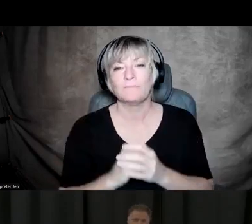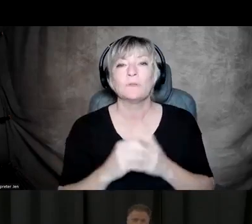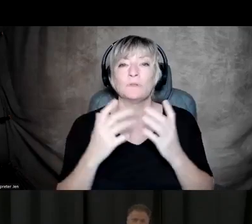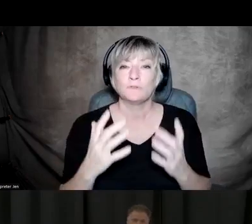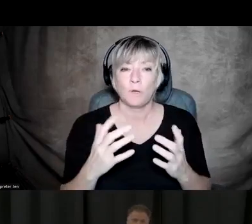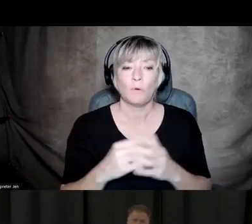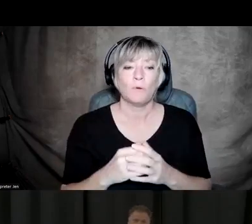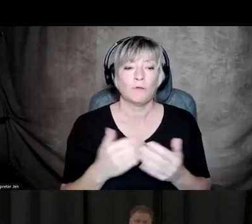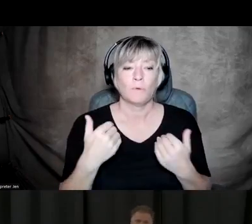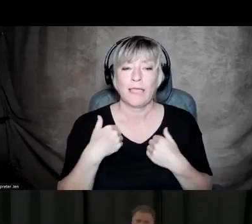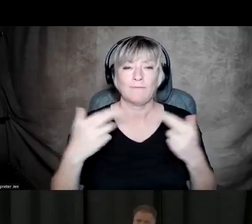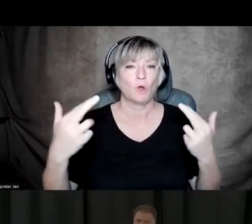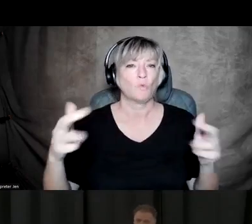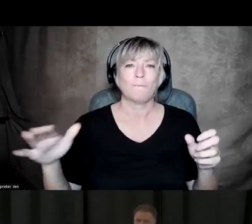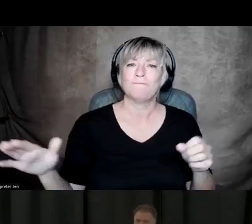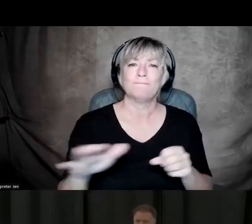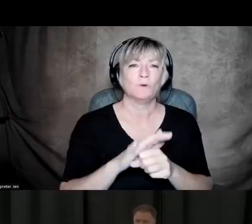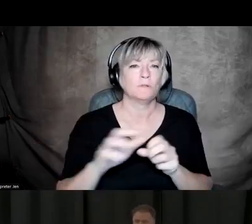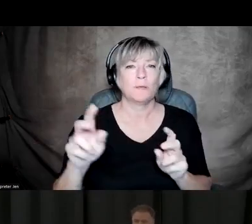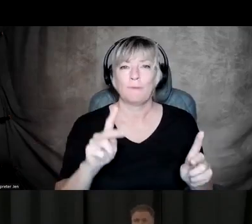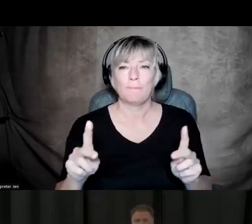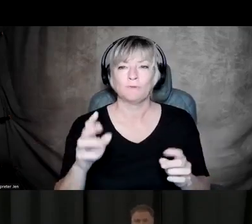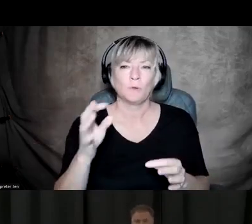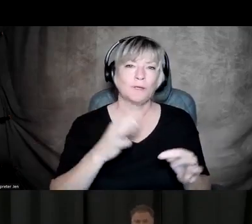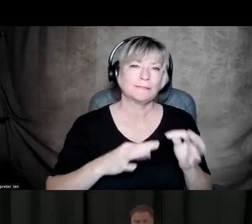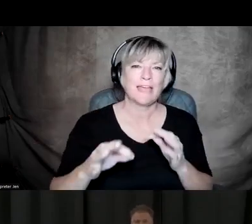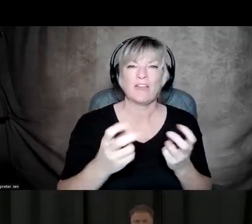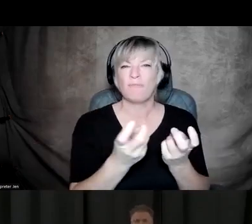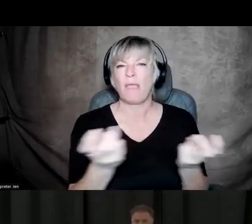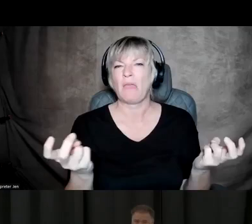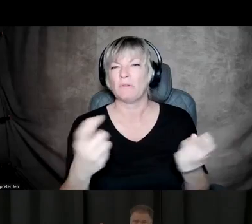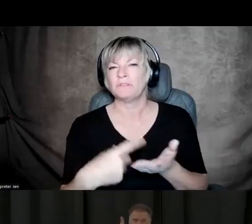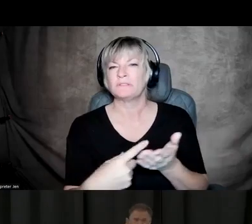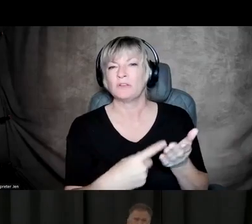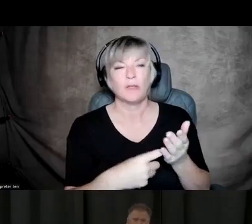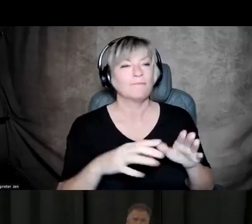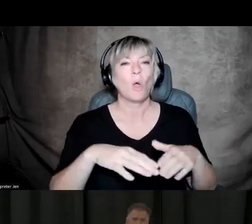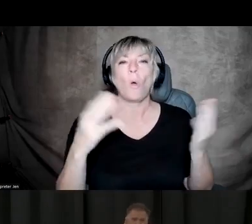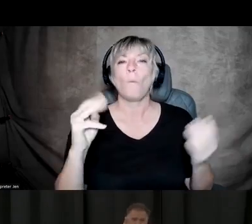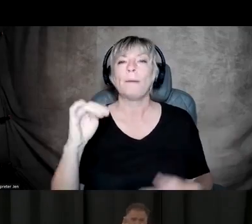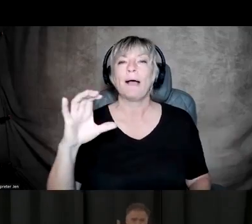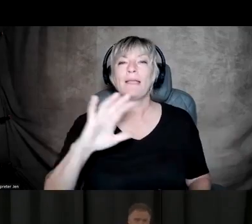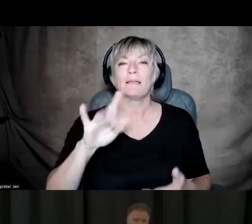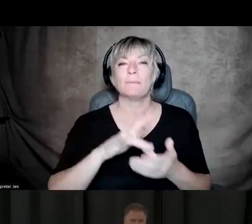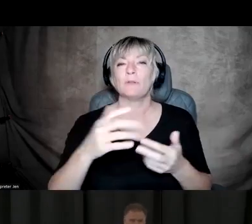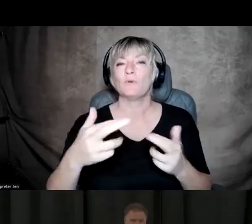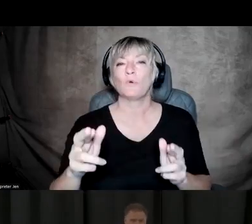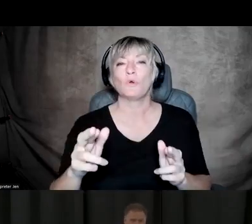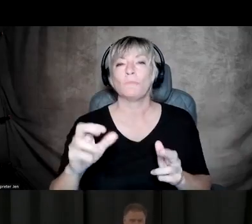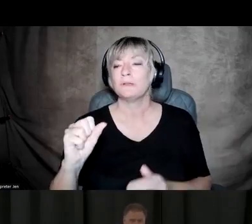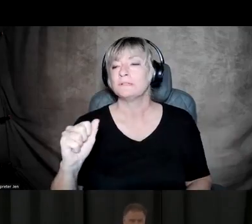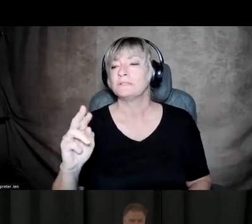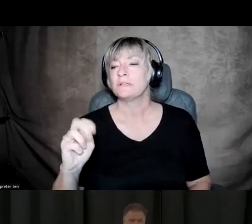in mind, we have a room full of individuals. So instead of our usual panel discussion, we have an open mic in the middle of the room. Sabrina Taylor